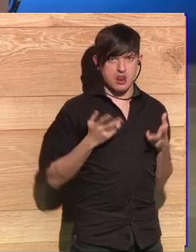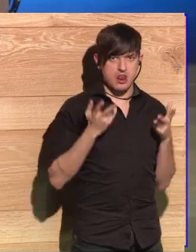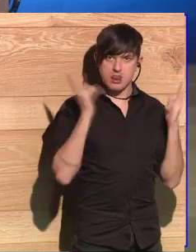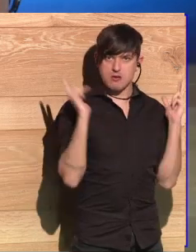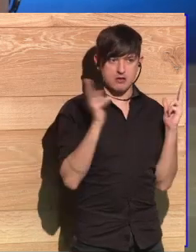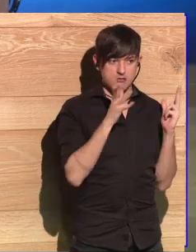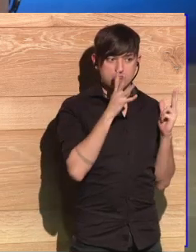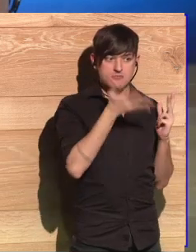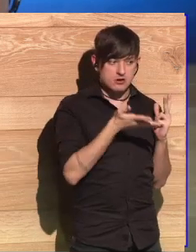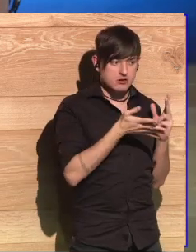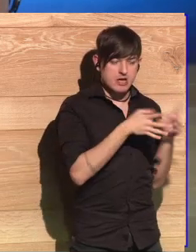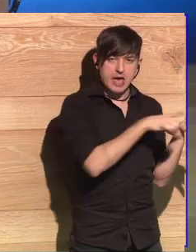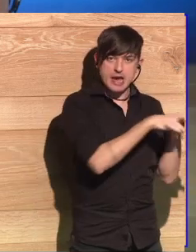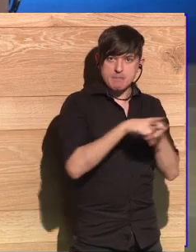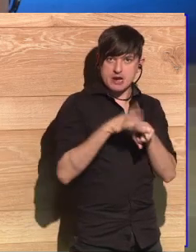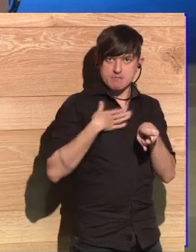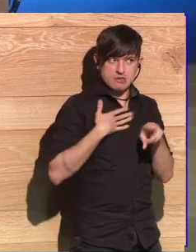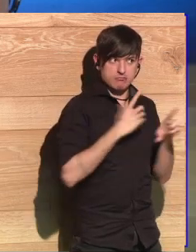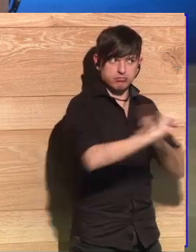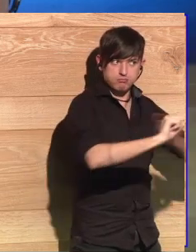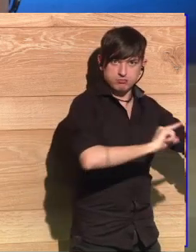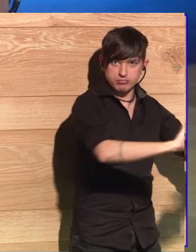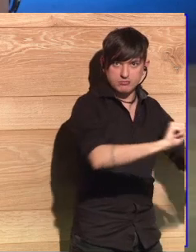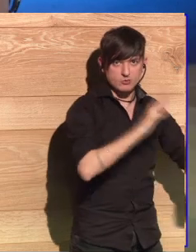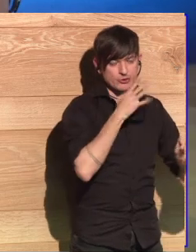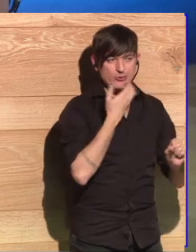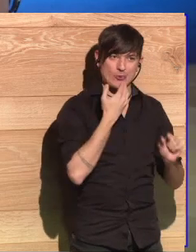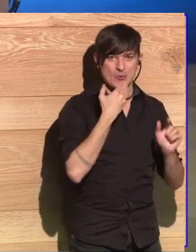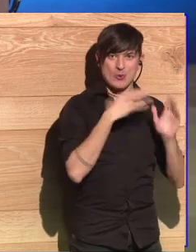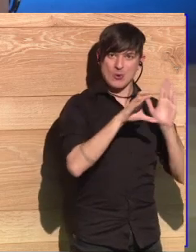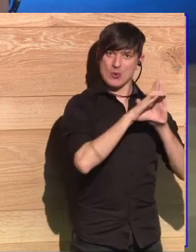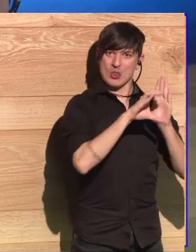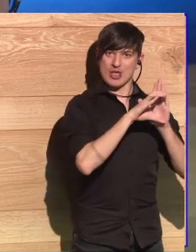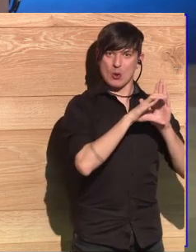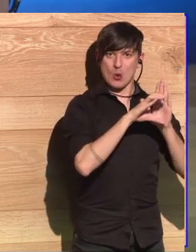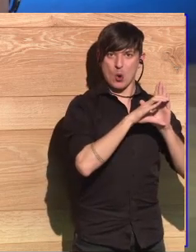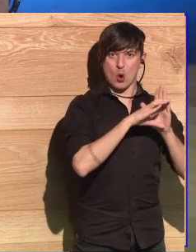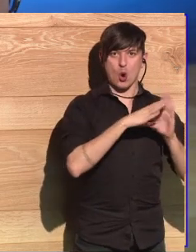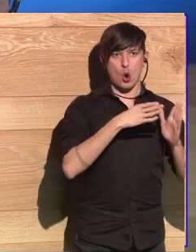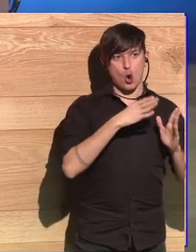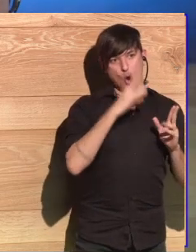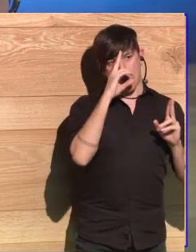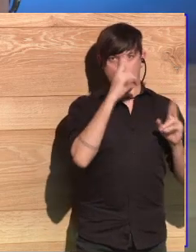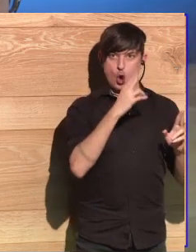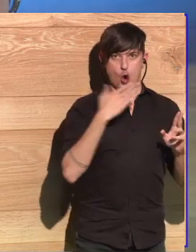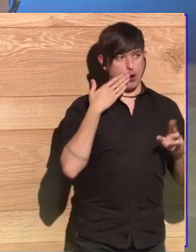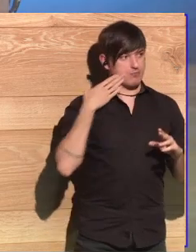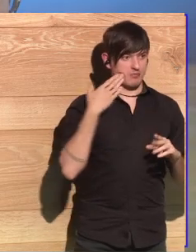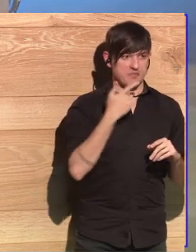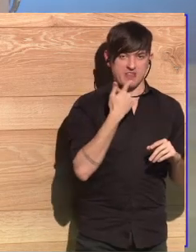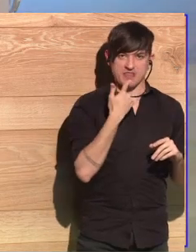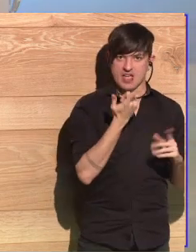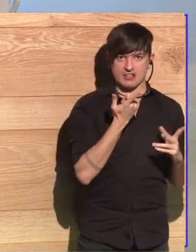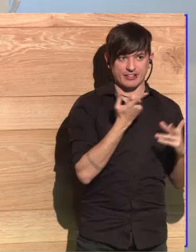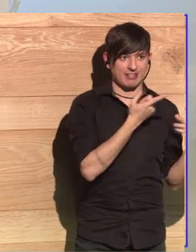honor where you didn't air the family's laundry outside of the house, which is fine if you're in the